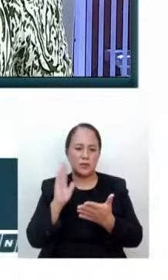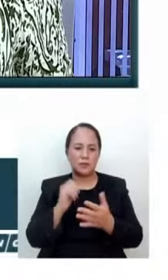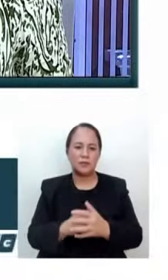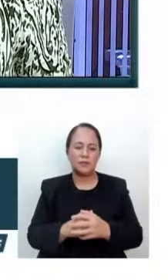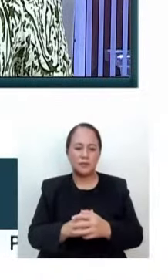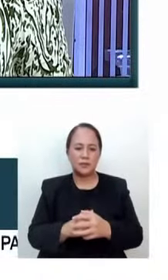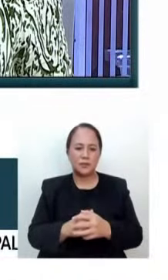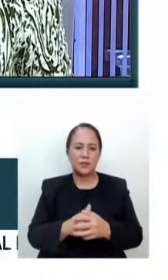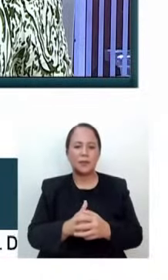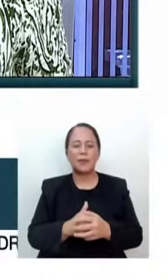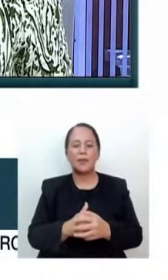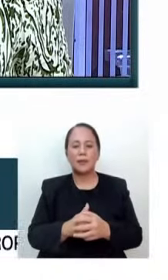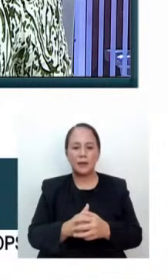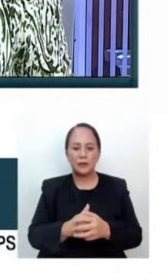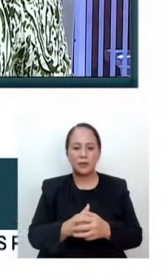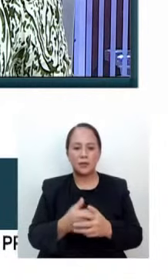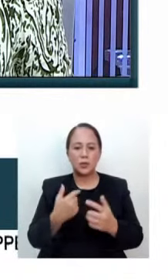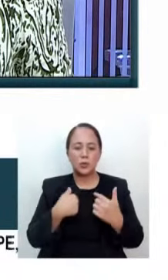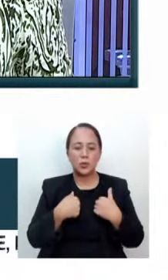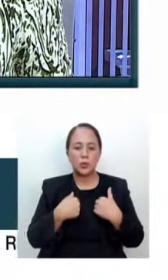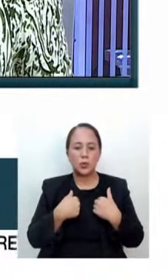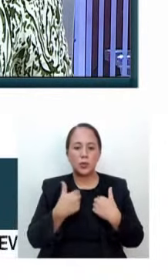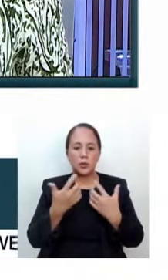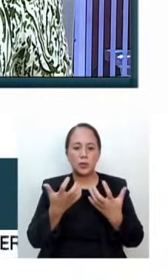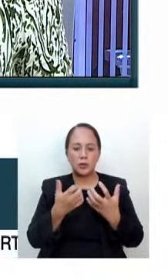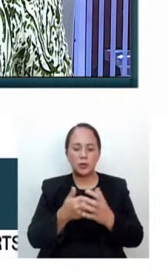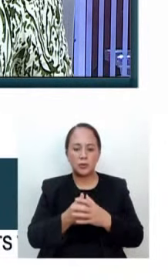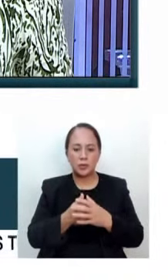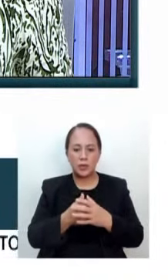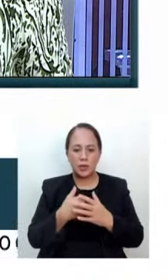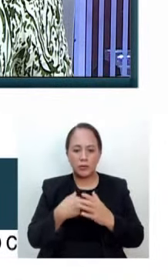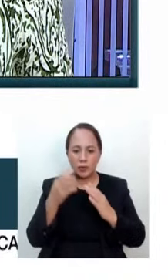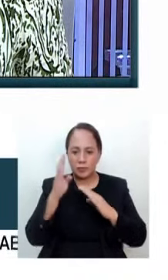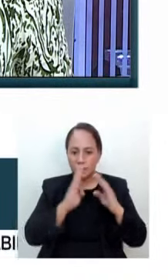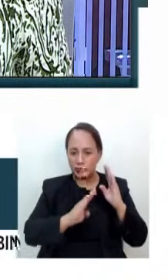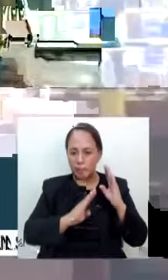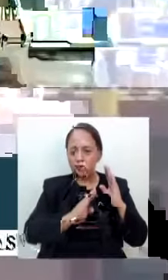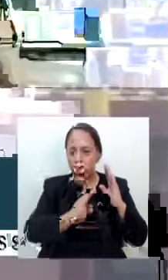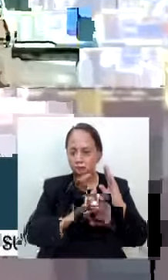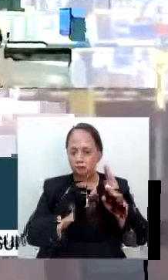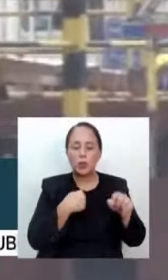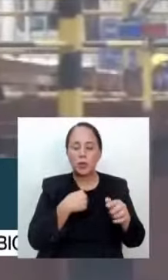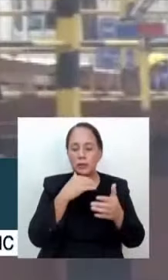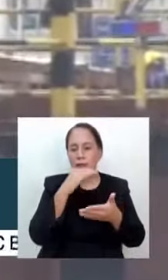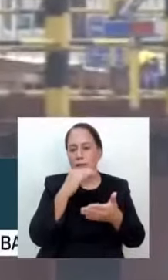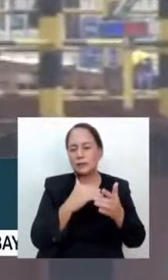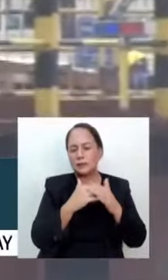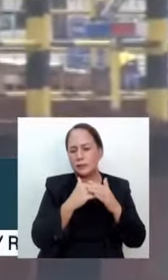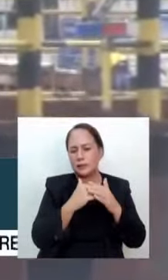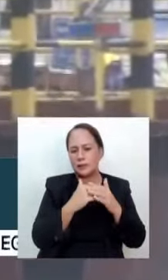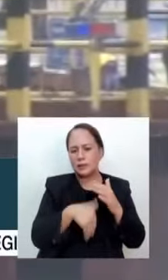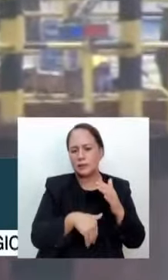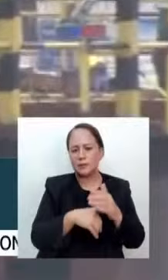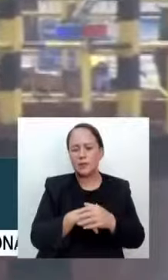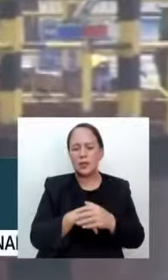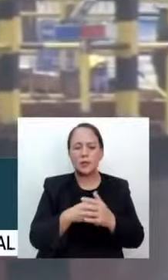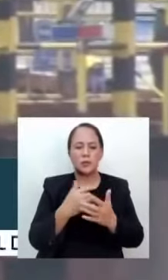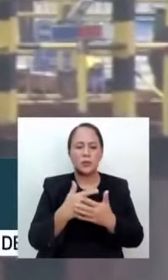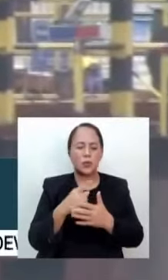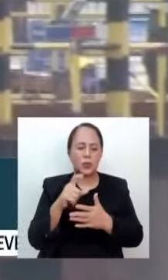It's really revolting that every time there's a crisis and every time we ask for an adjustment, we a deduction 100